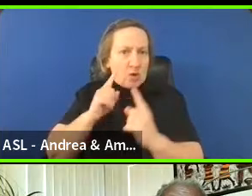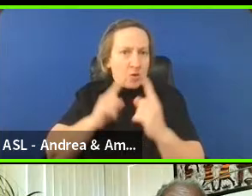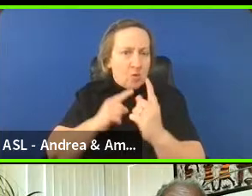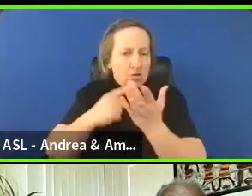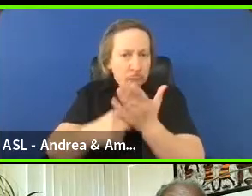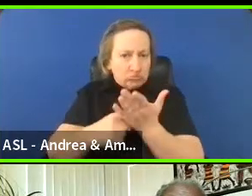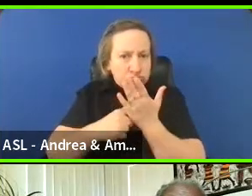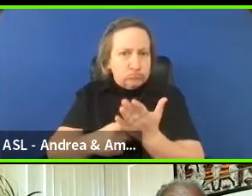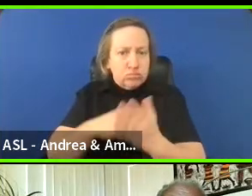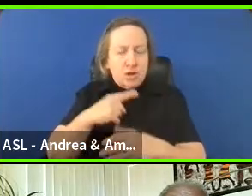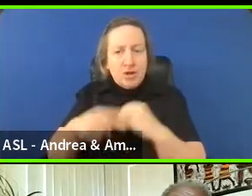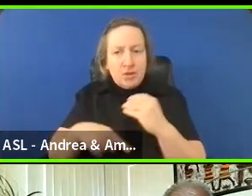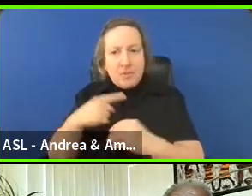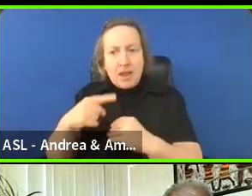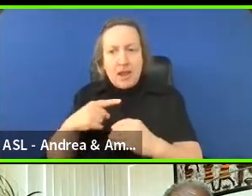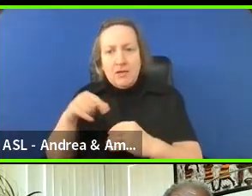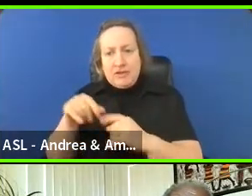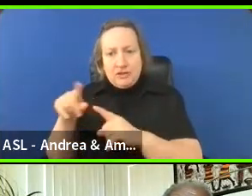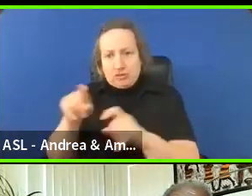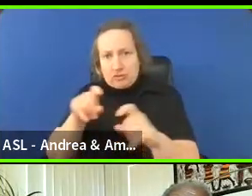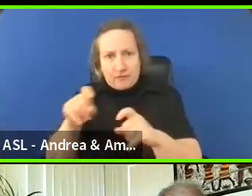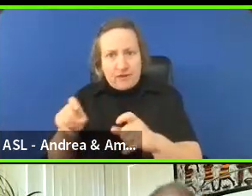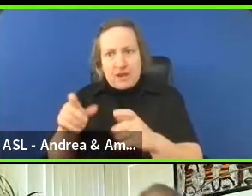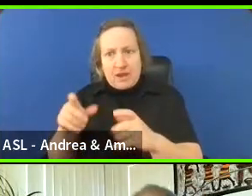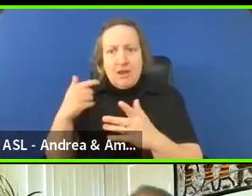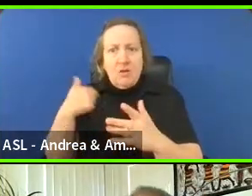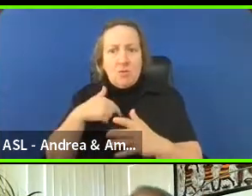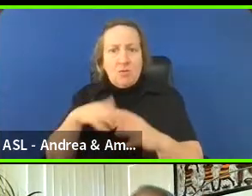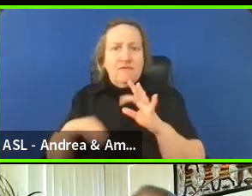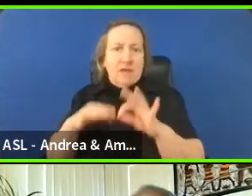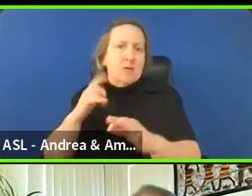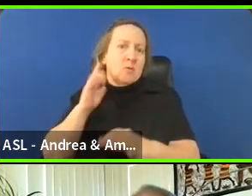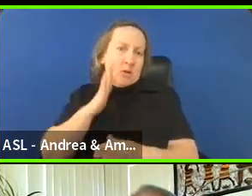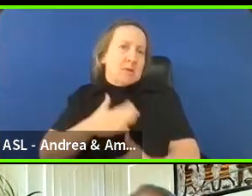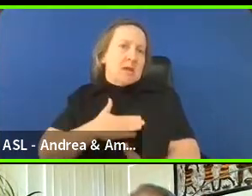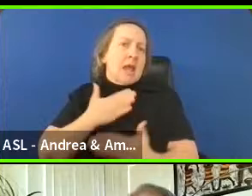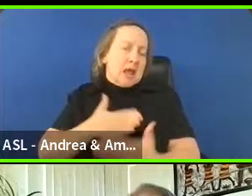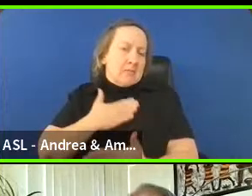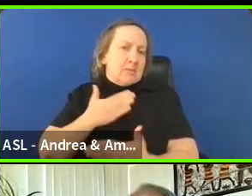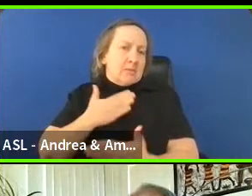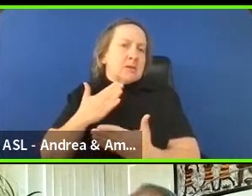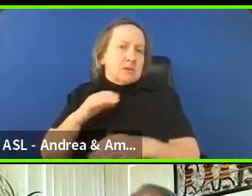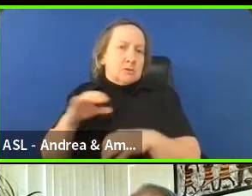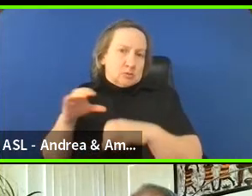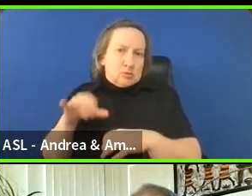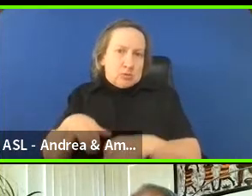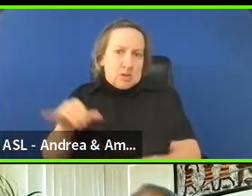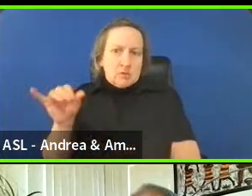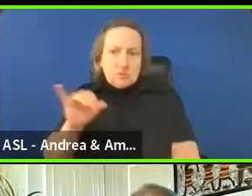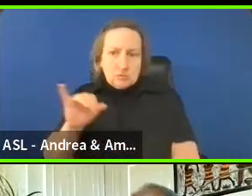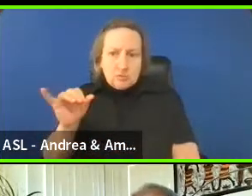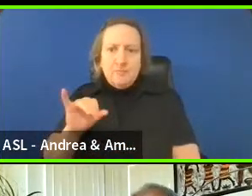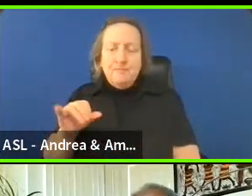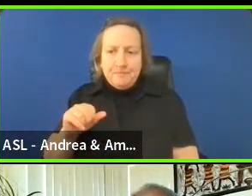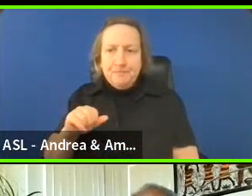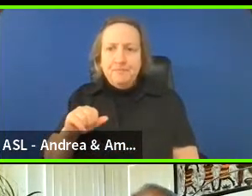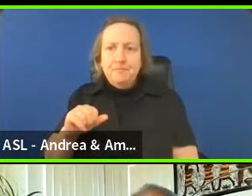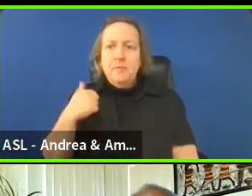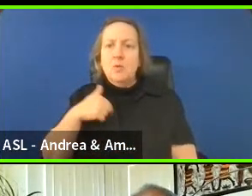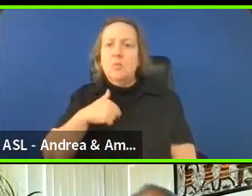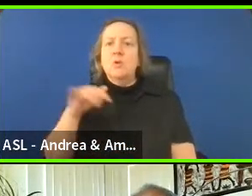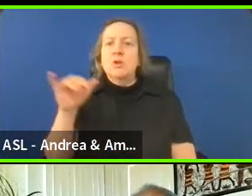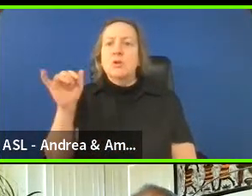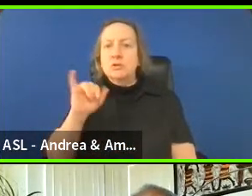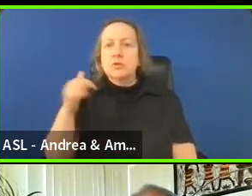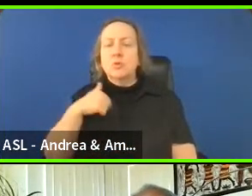about this survey and what we found, we'd be more than happy to do that. We